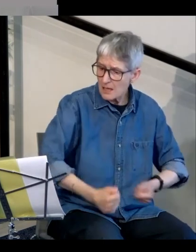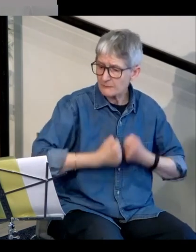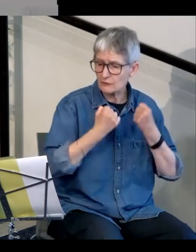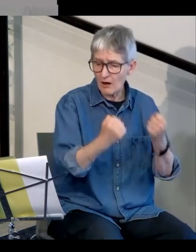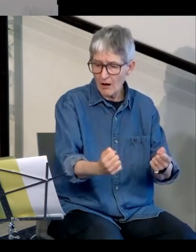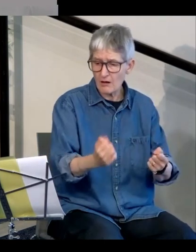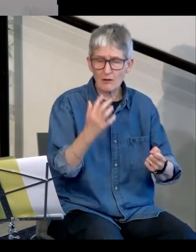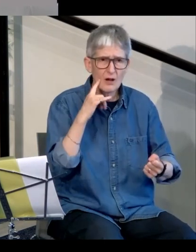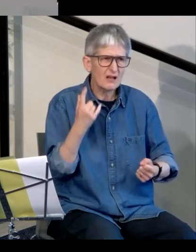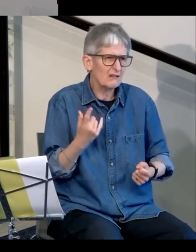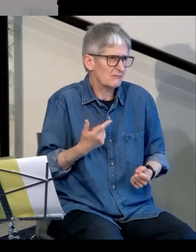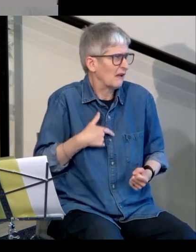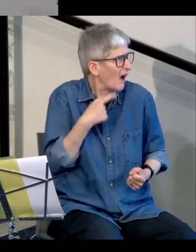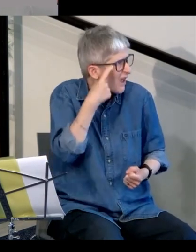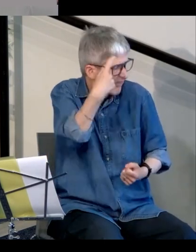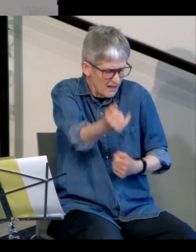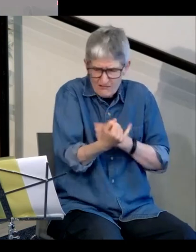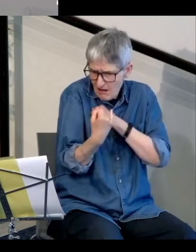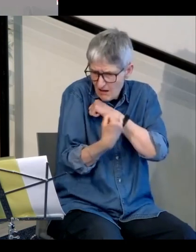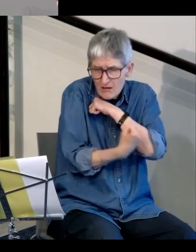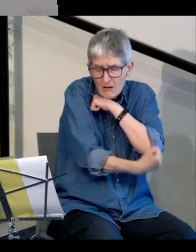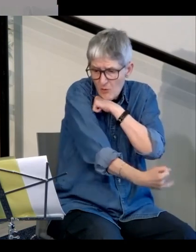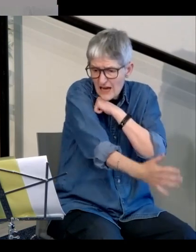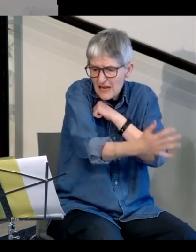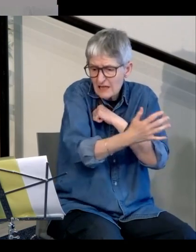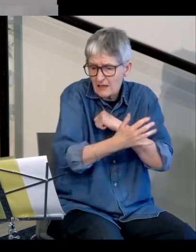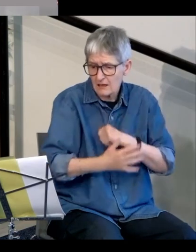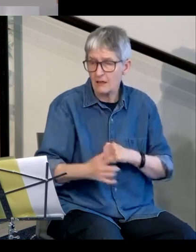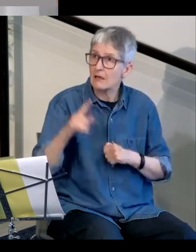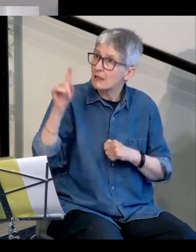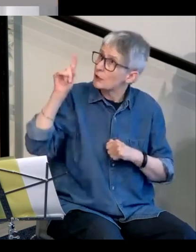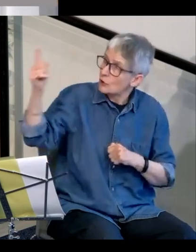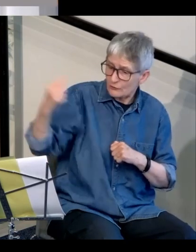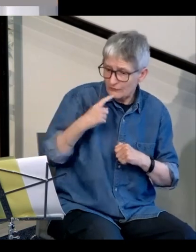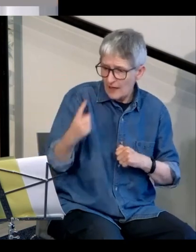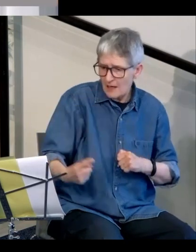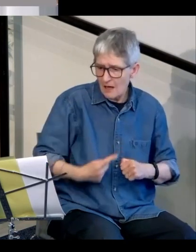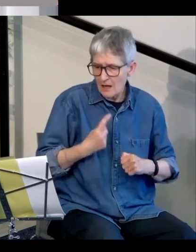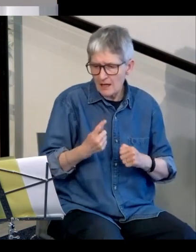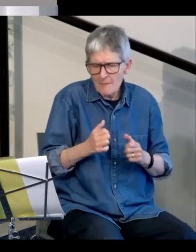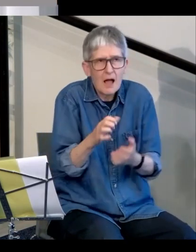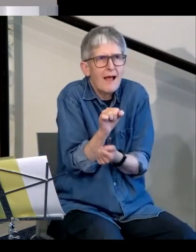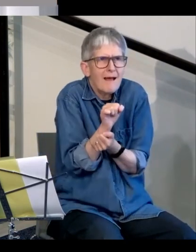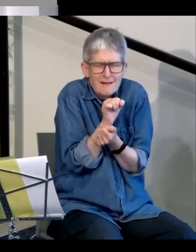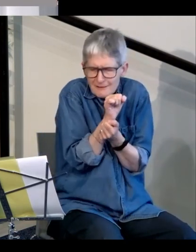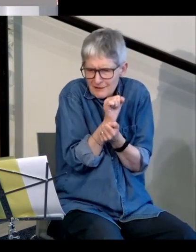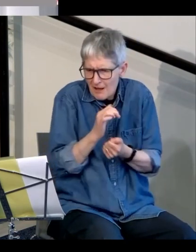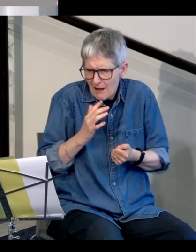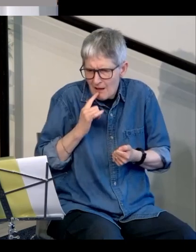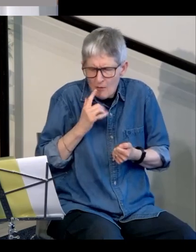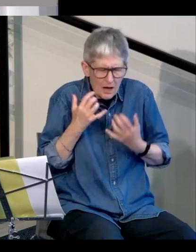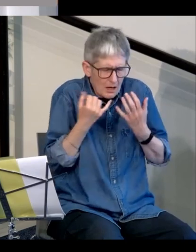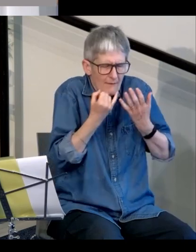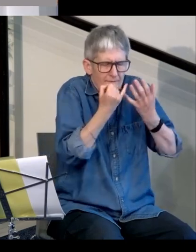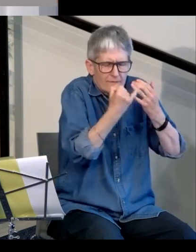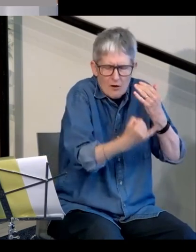I'm strong, when I think I'm weak. You say I am held,